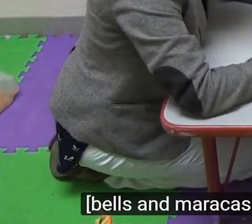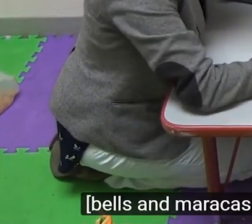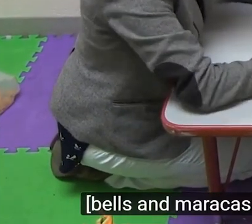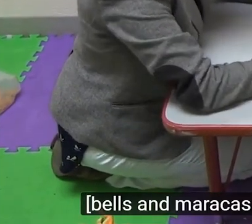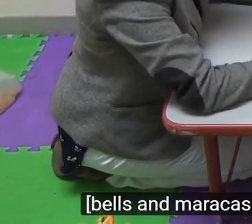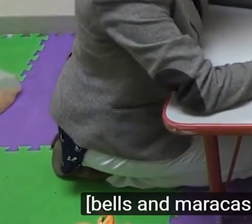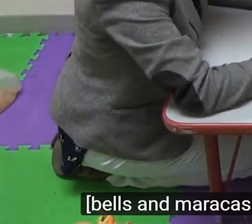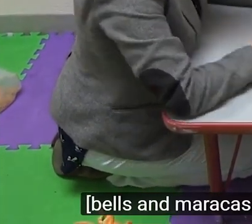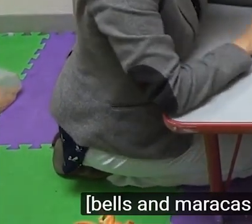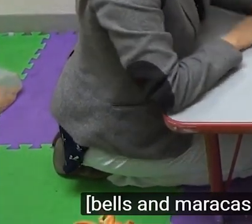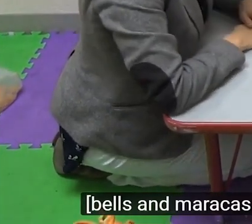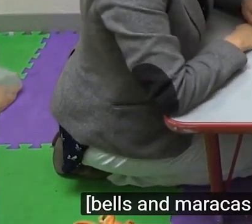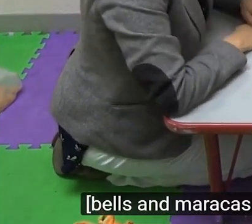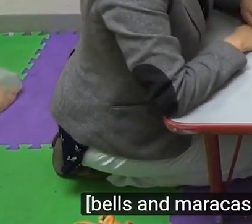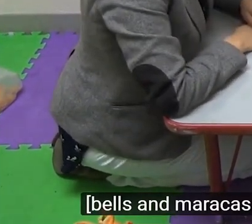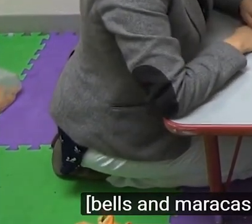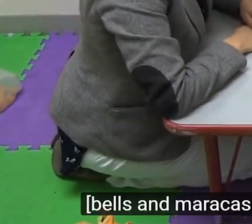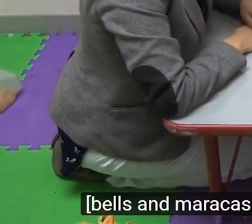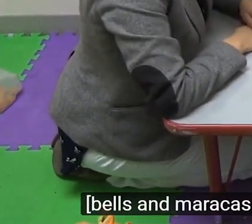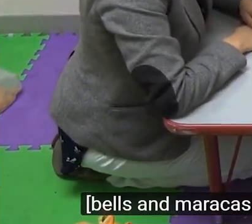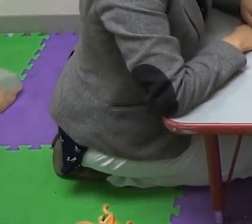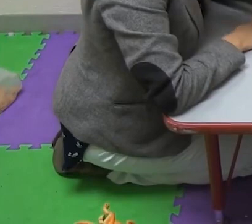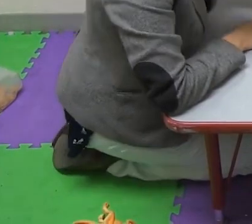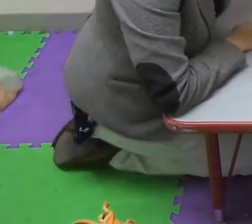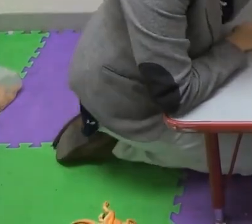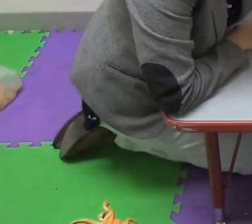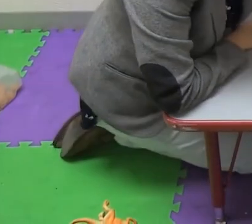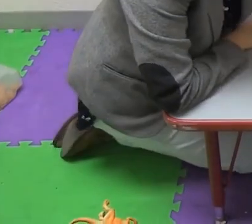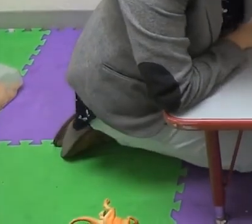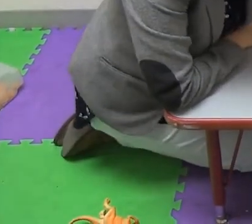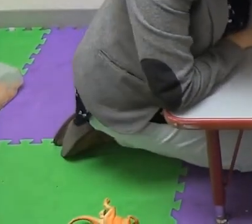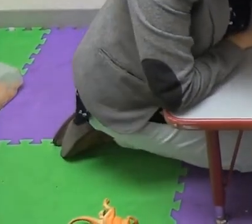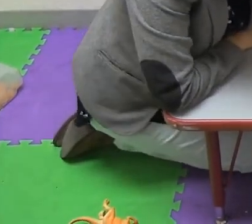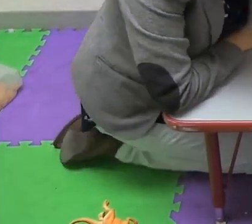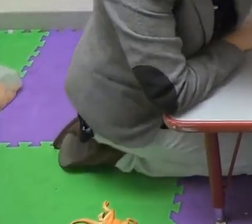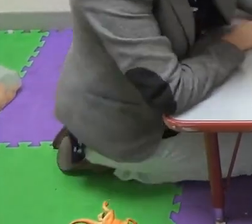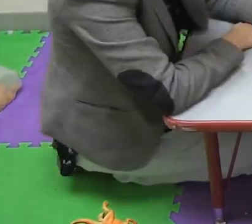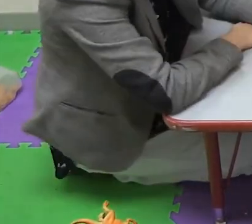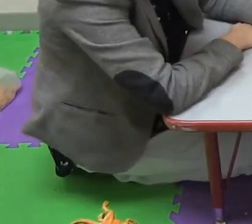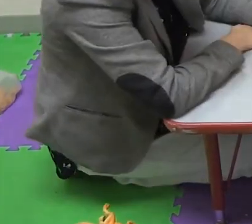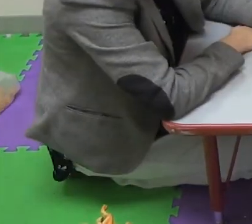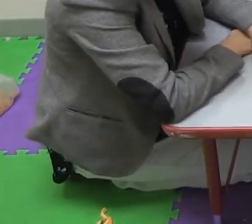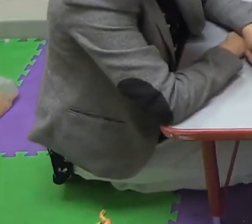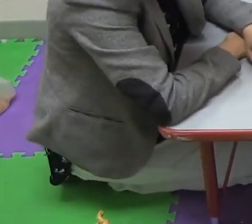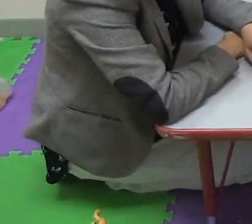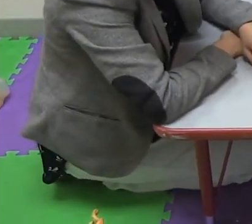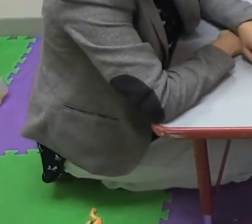Choose one. We have bells and maracas. Which one do you want?